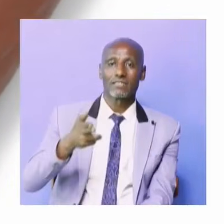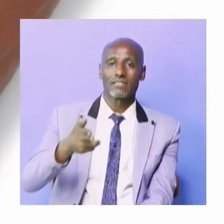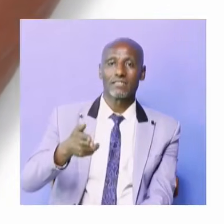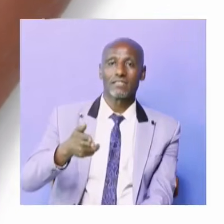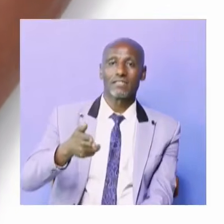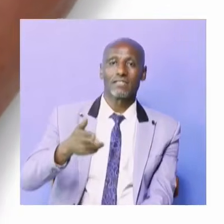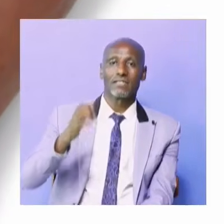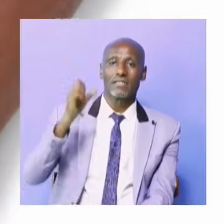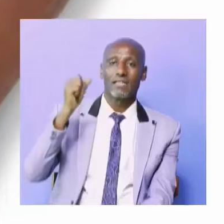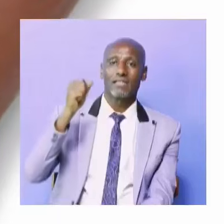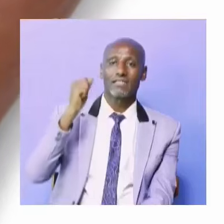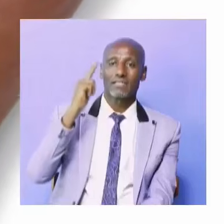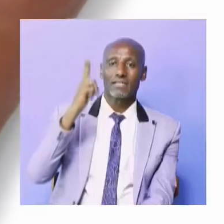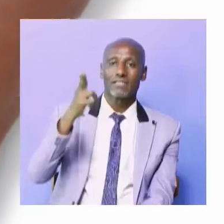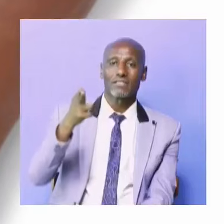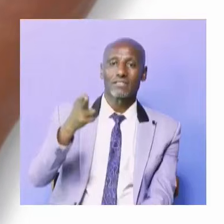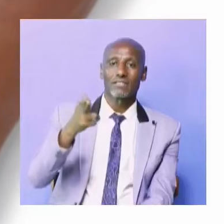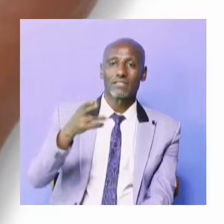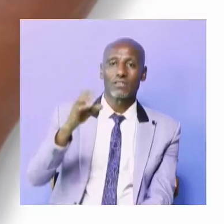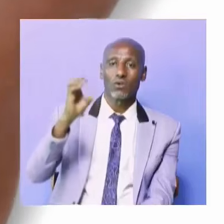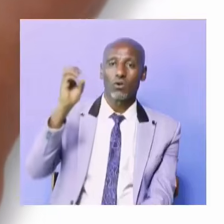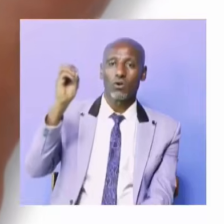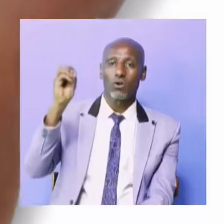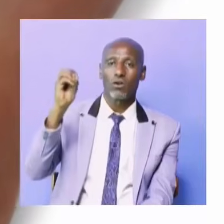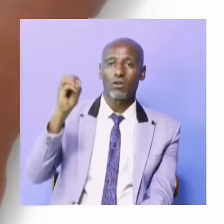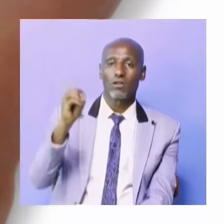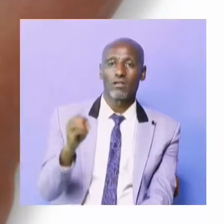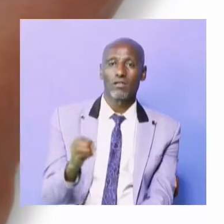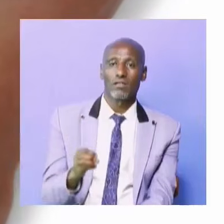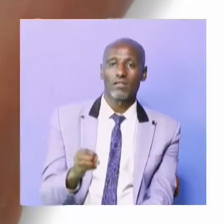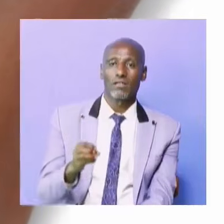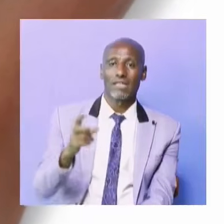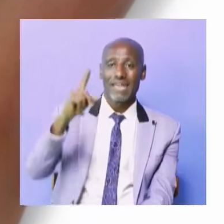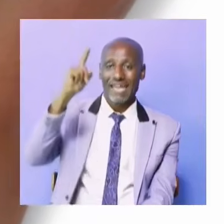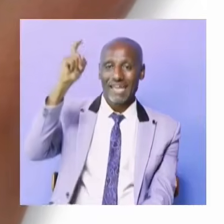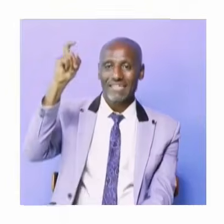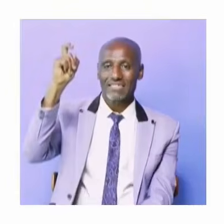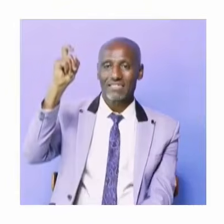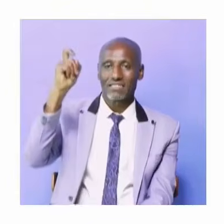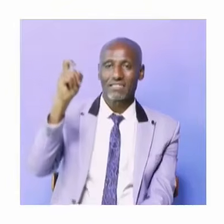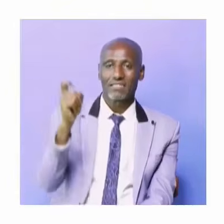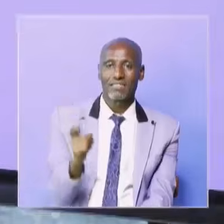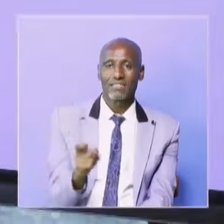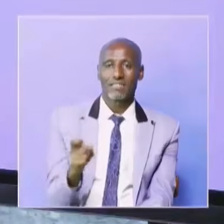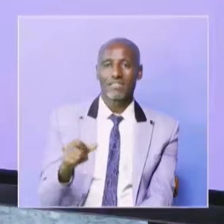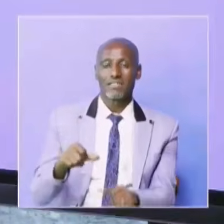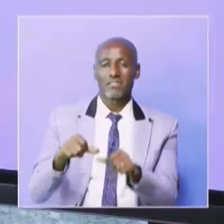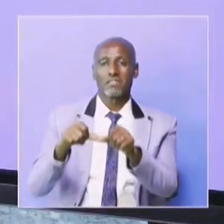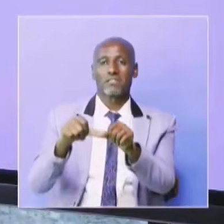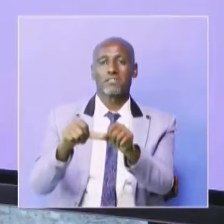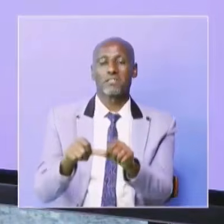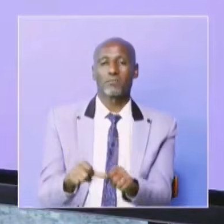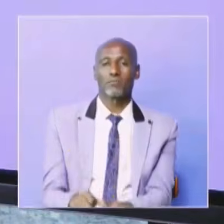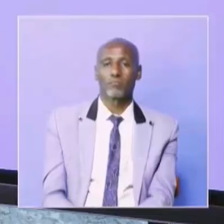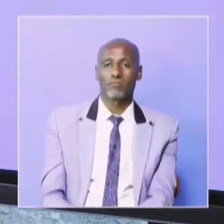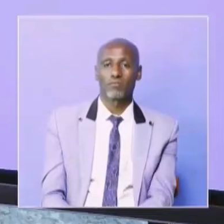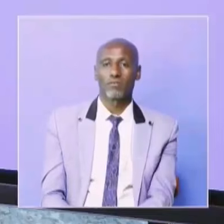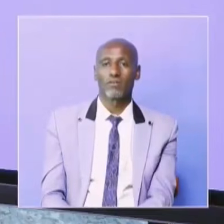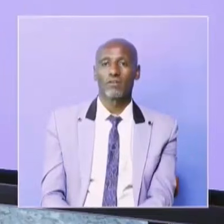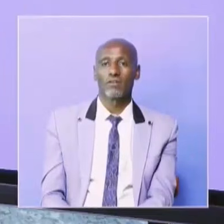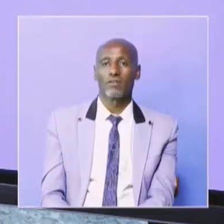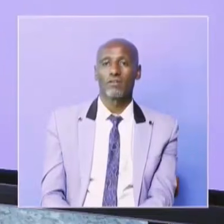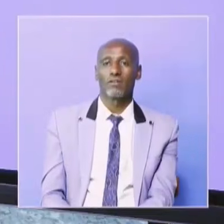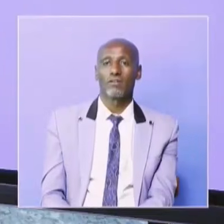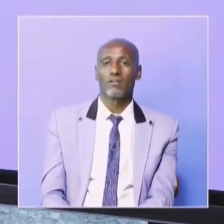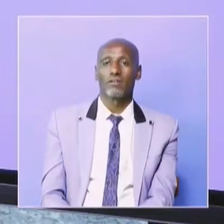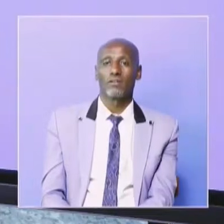SH, all right? O, X. For such words, yes?